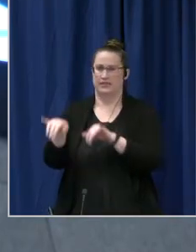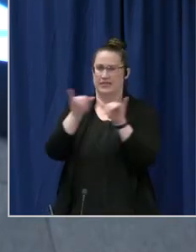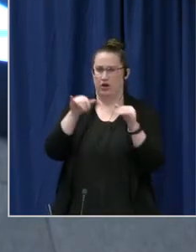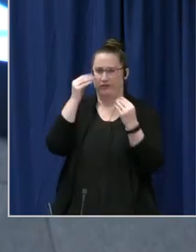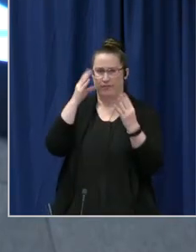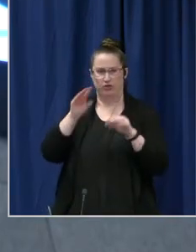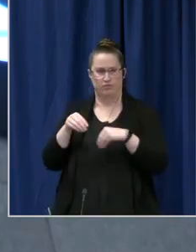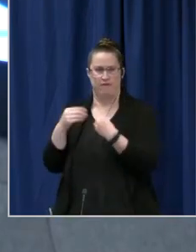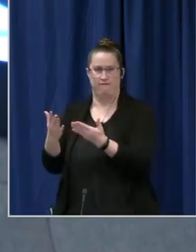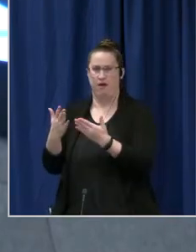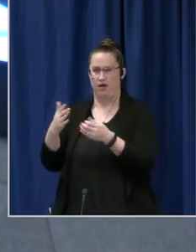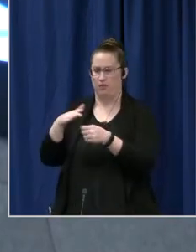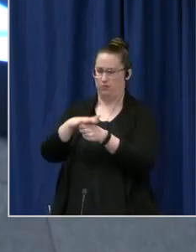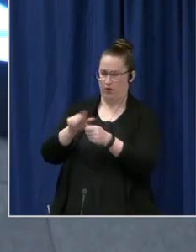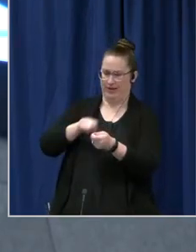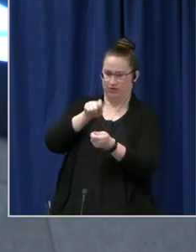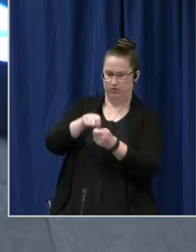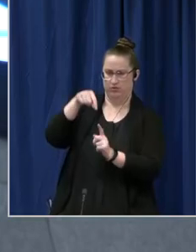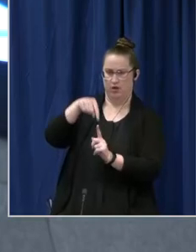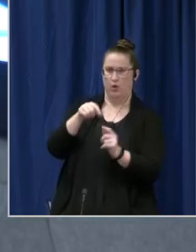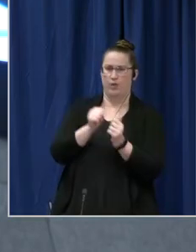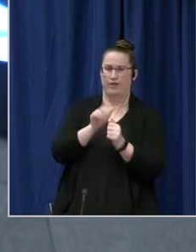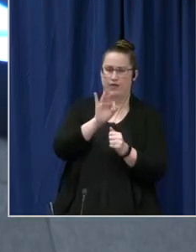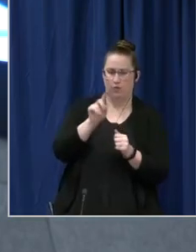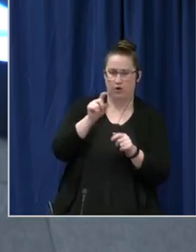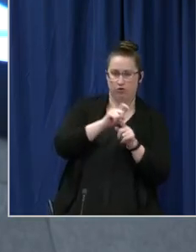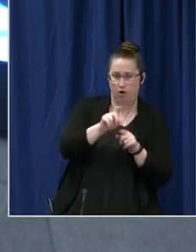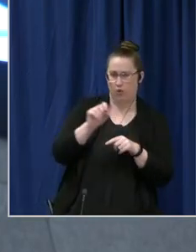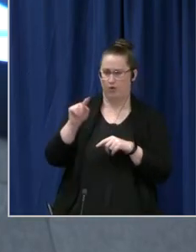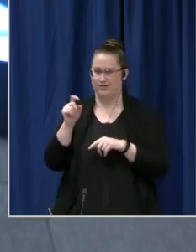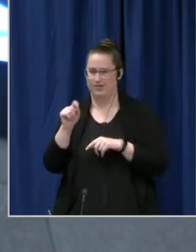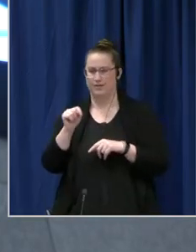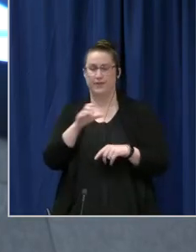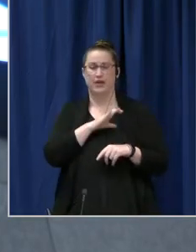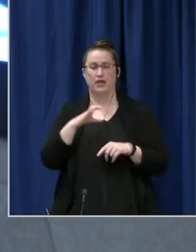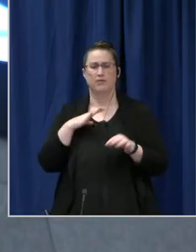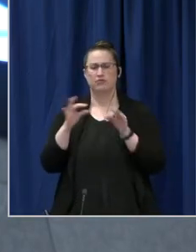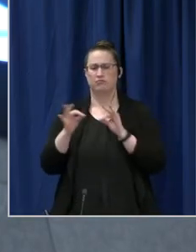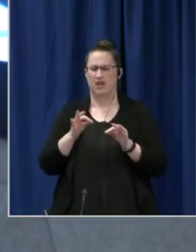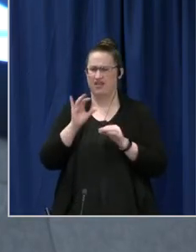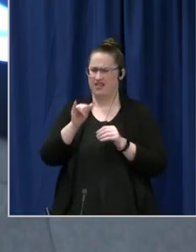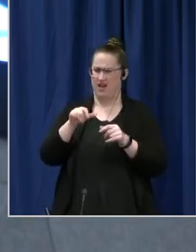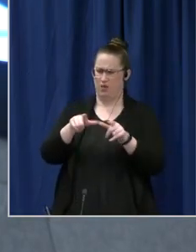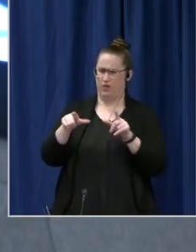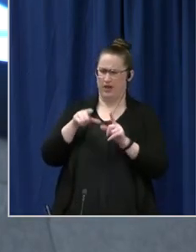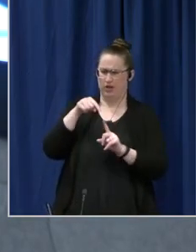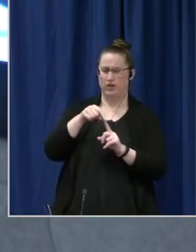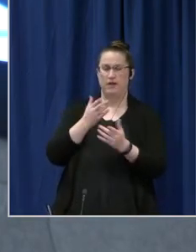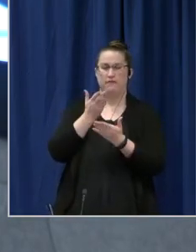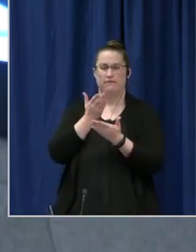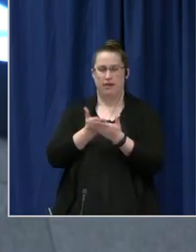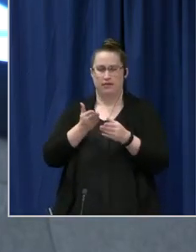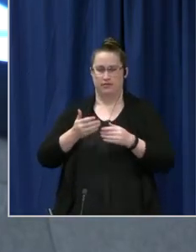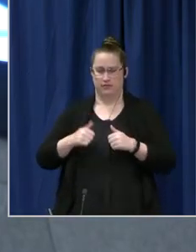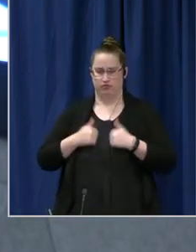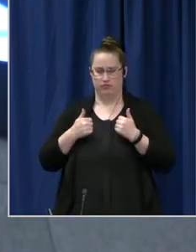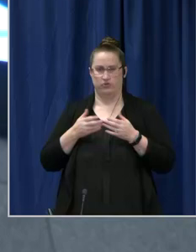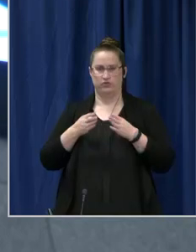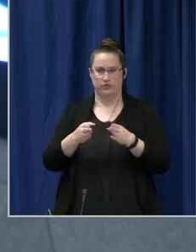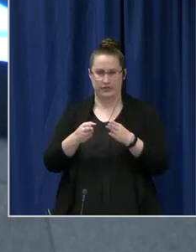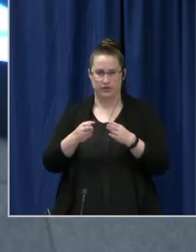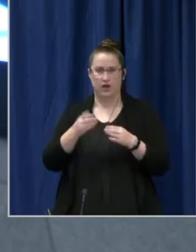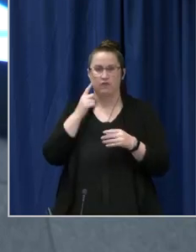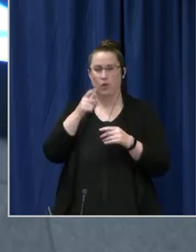can be delivered with a 911 call or text. The commission defines dispatchable location as the validated street address of the calling